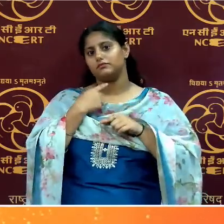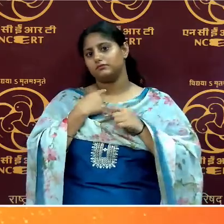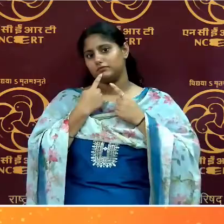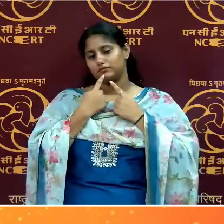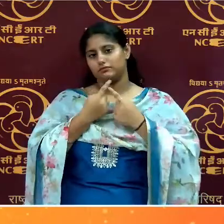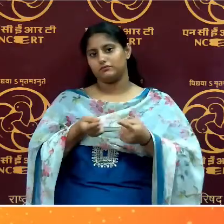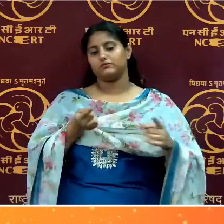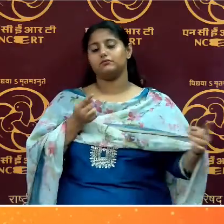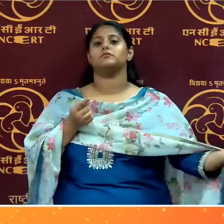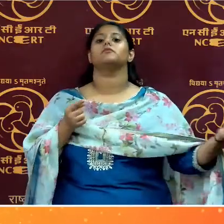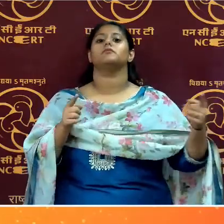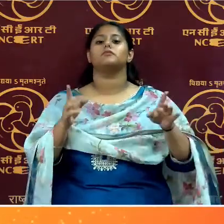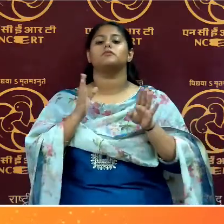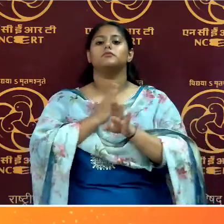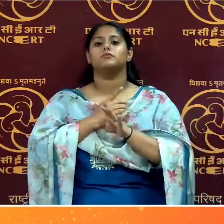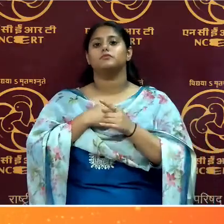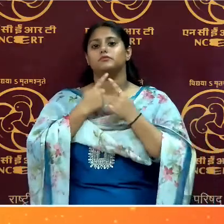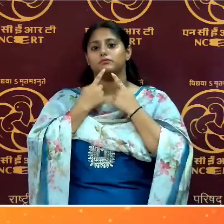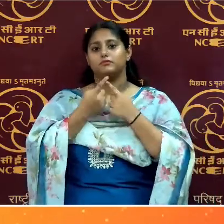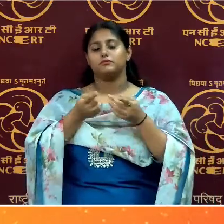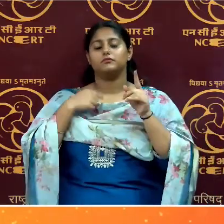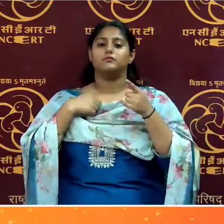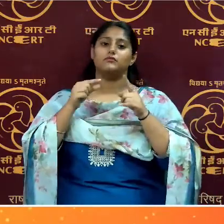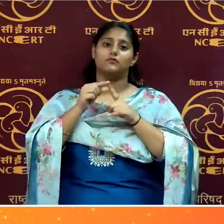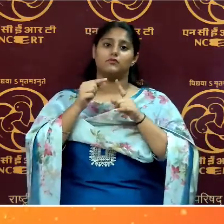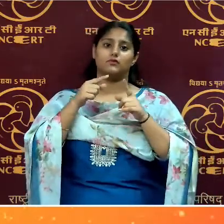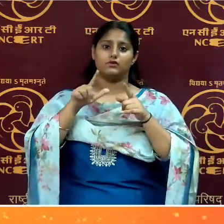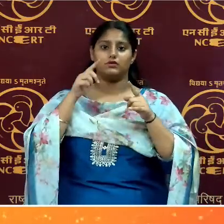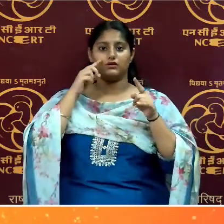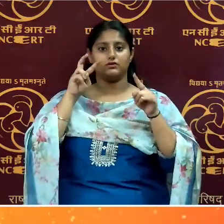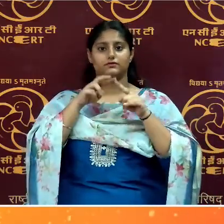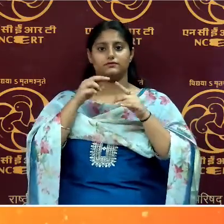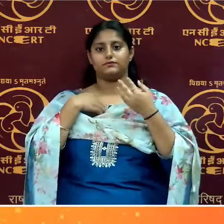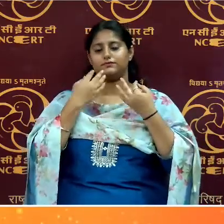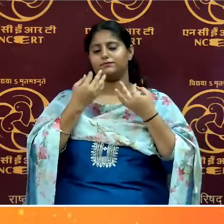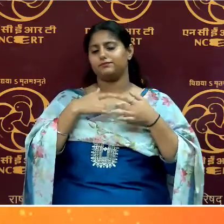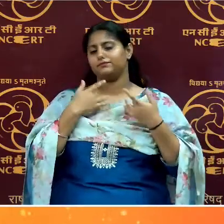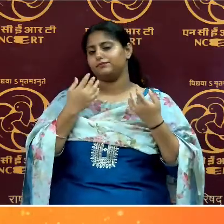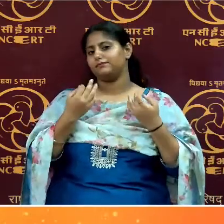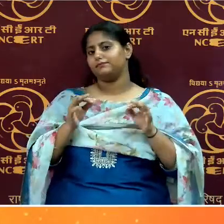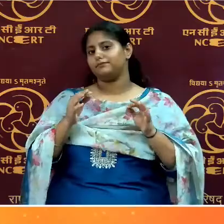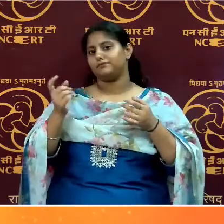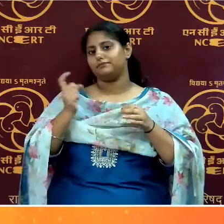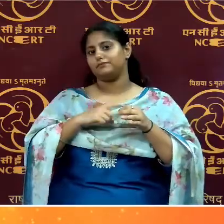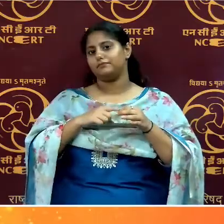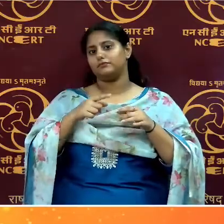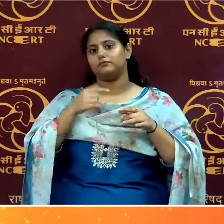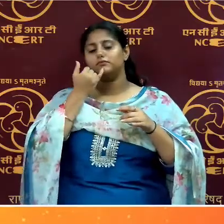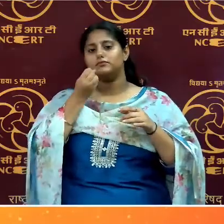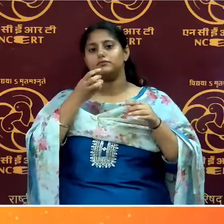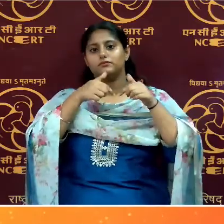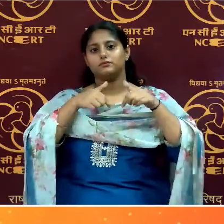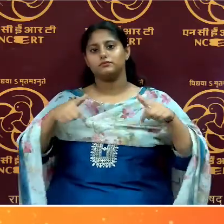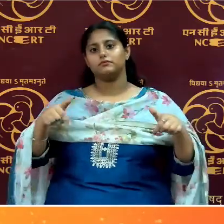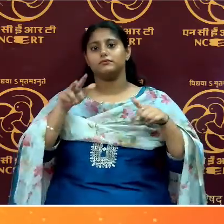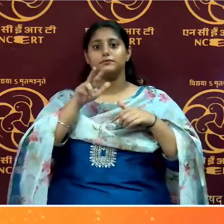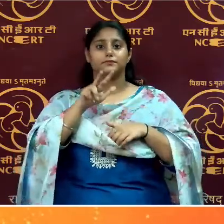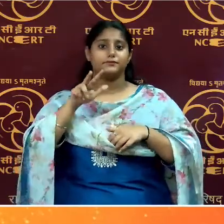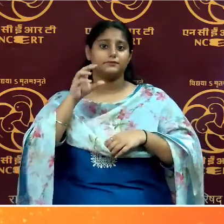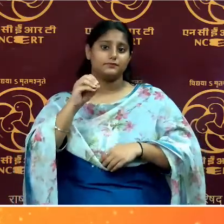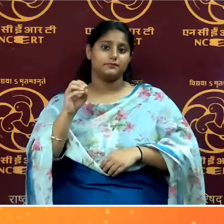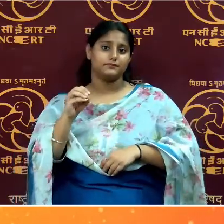let me tell you the session is live and interactive, so please feel free to participate. Phone number is